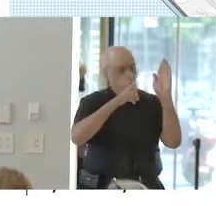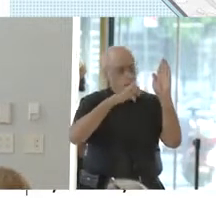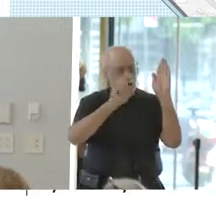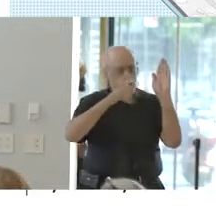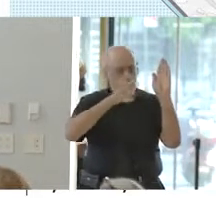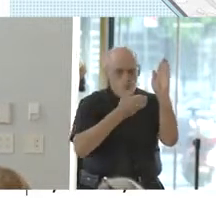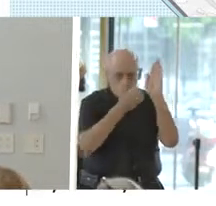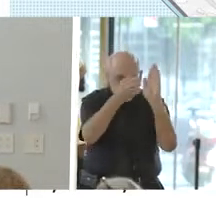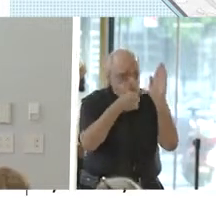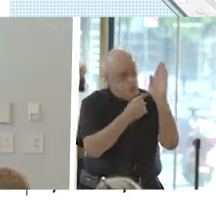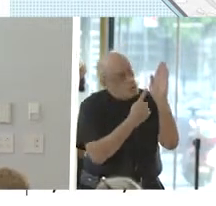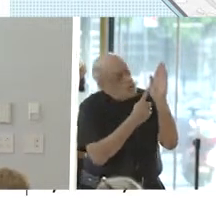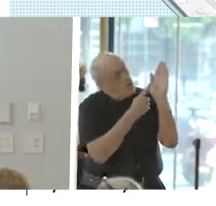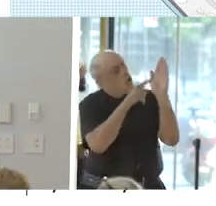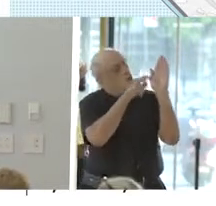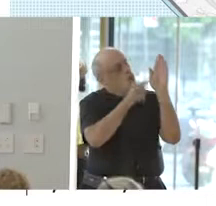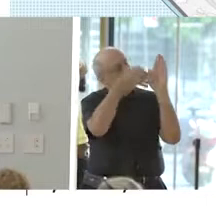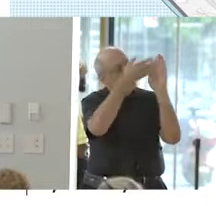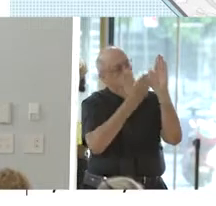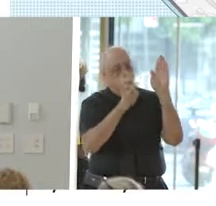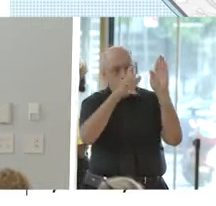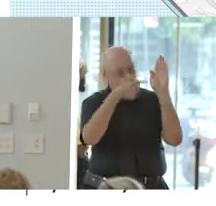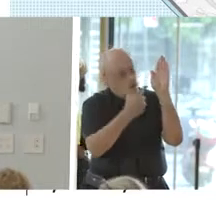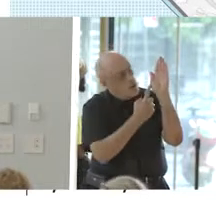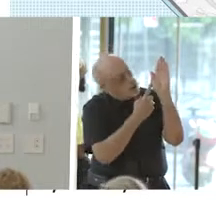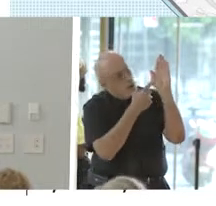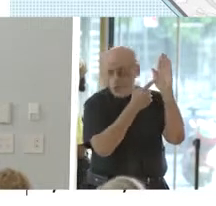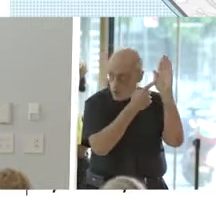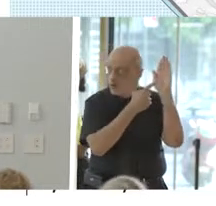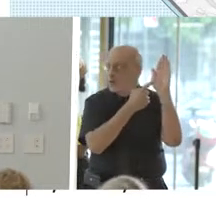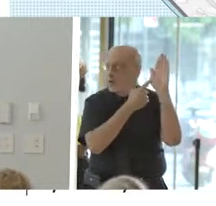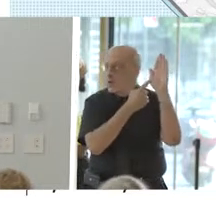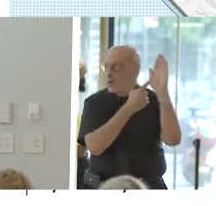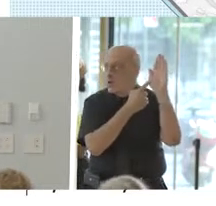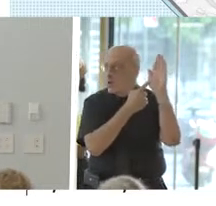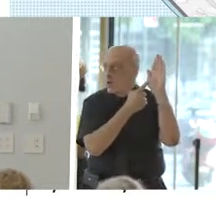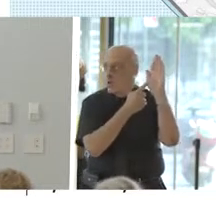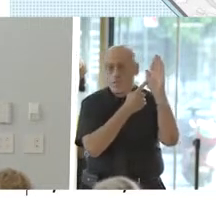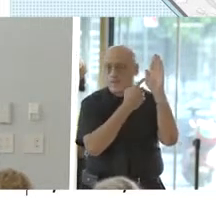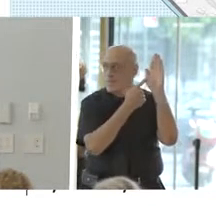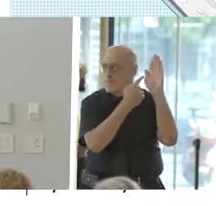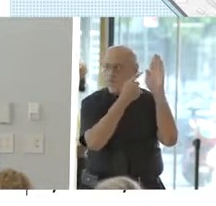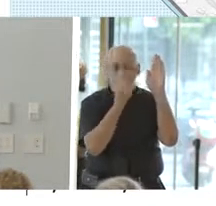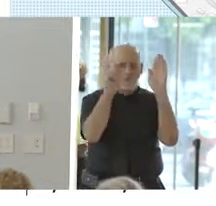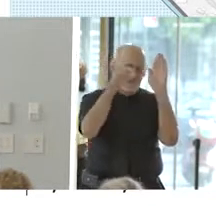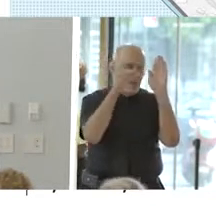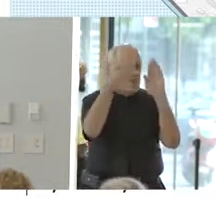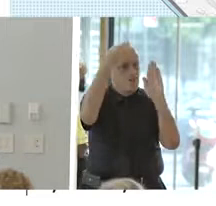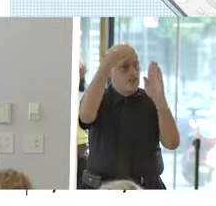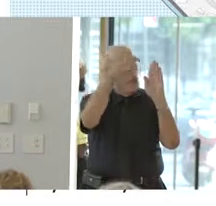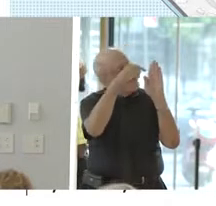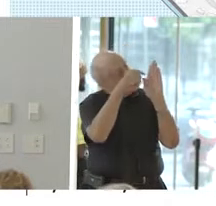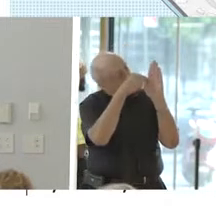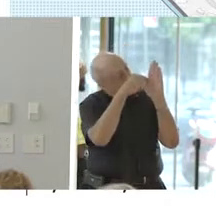Pure Plaza, and the northern edge of the Battery. And then there's in the little dot right at the top,